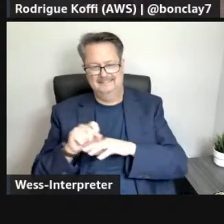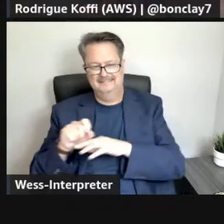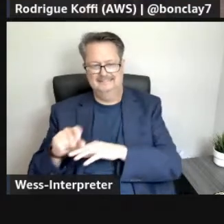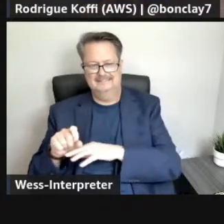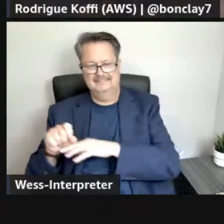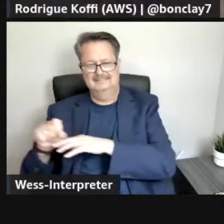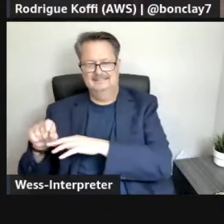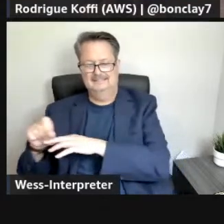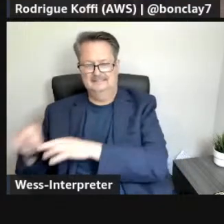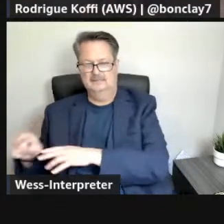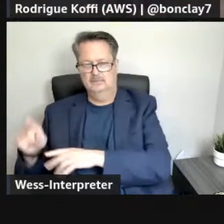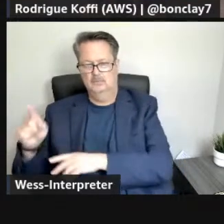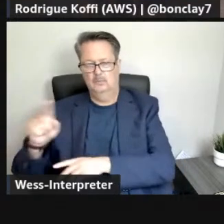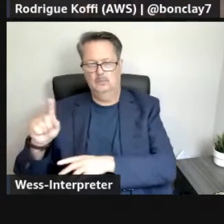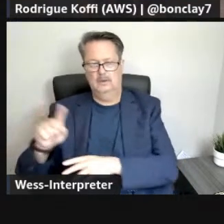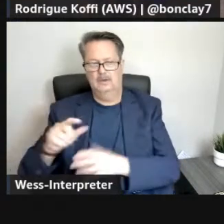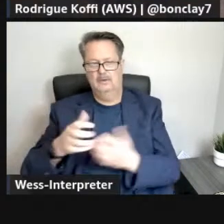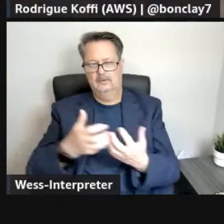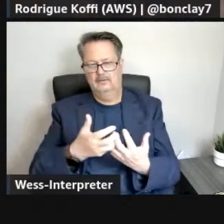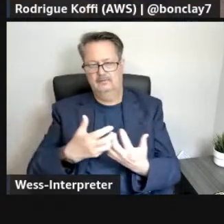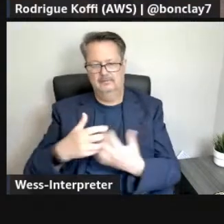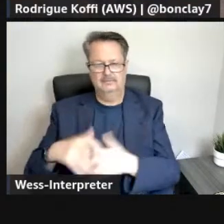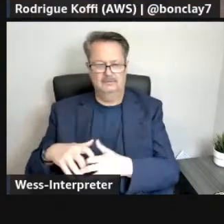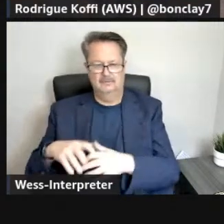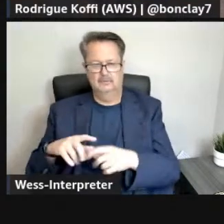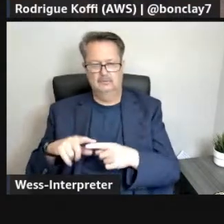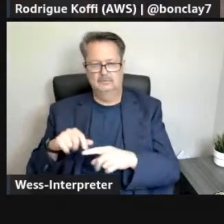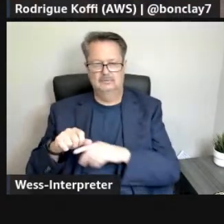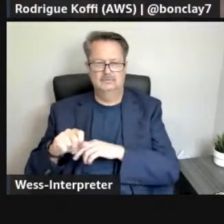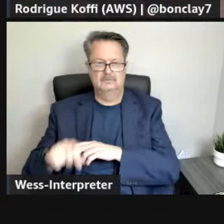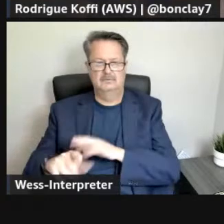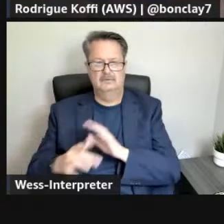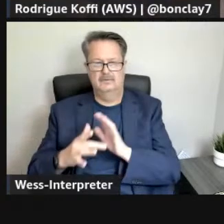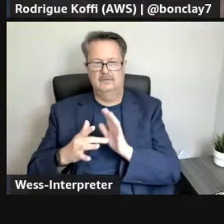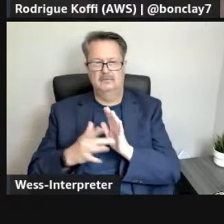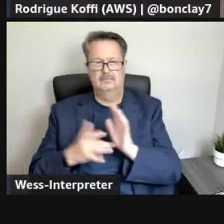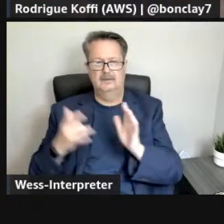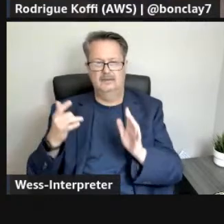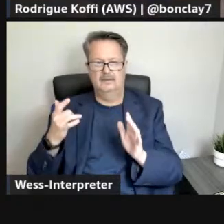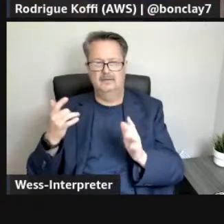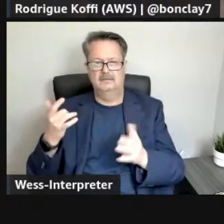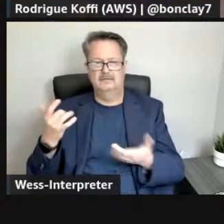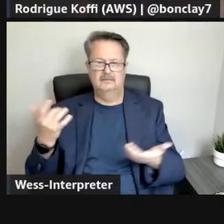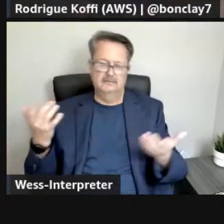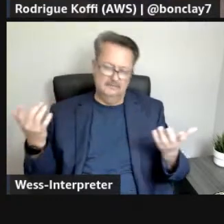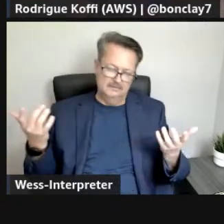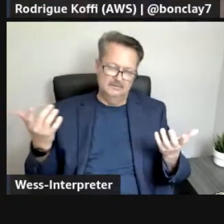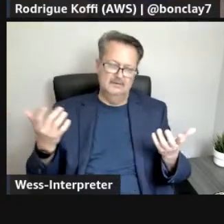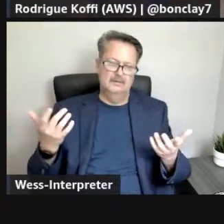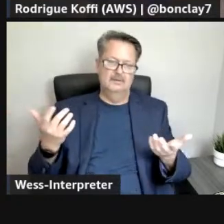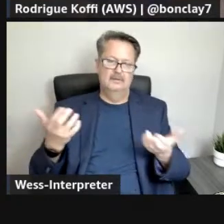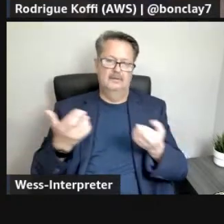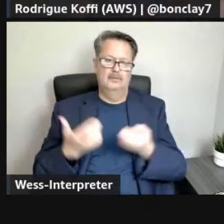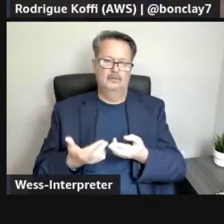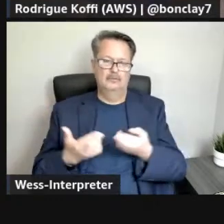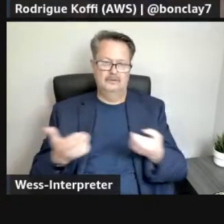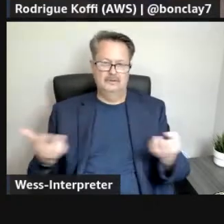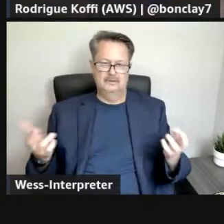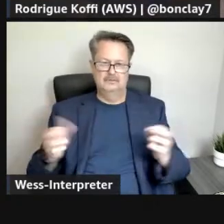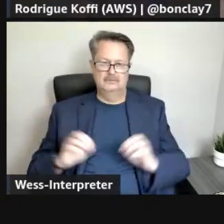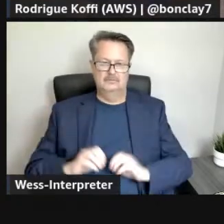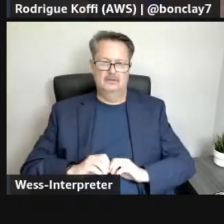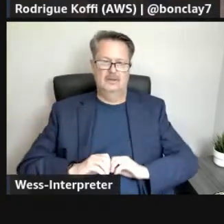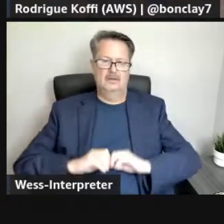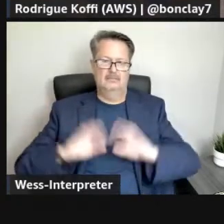to. The advantage here is that the resource utilization is a bit more optimized compared to the daemon set or the